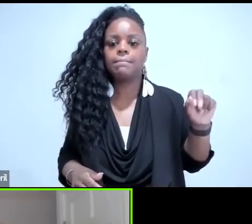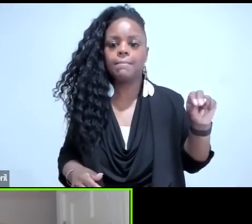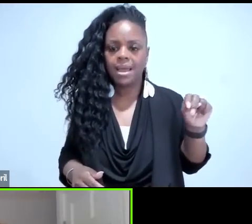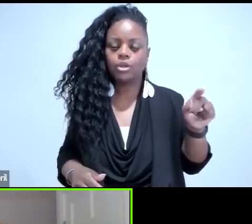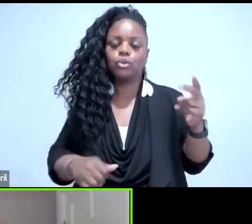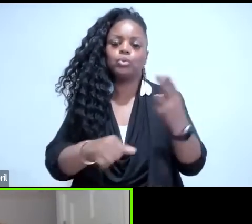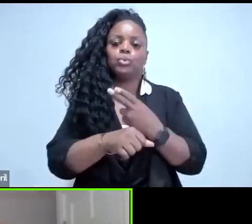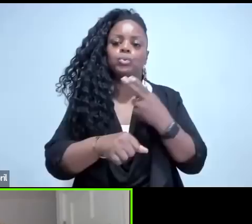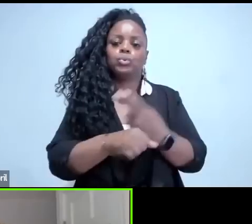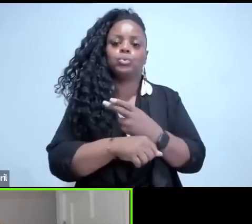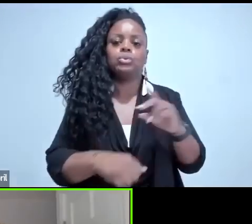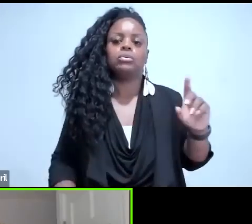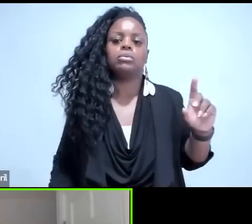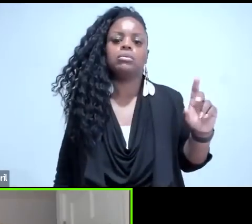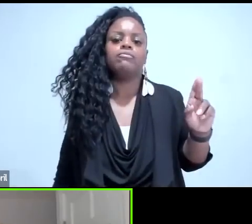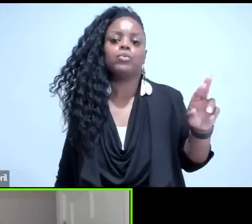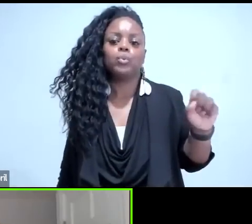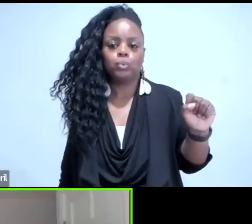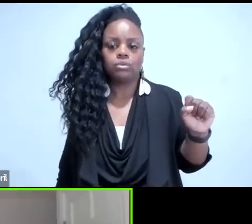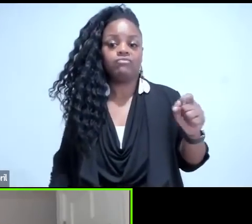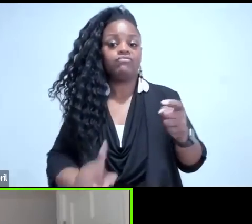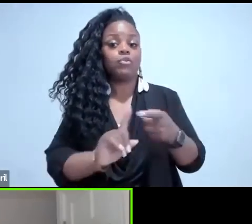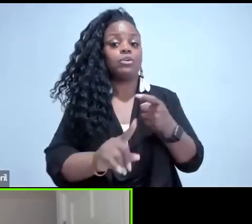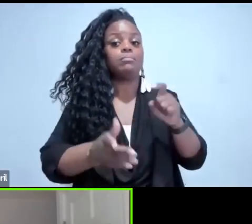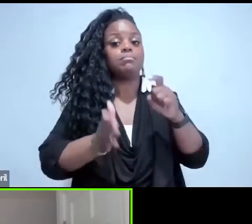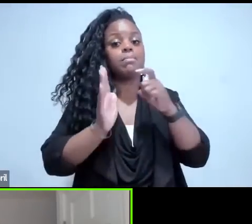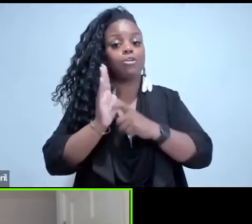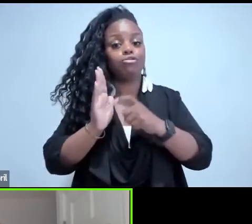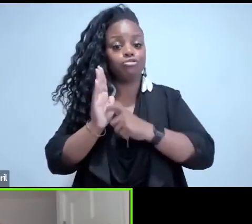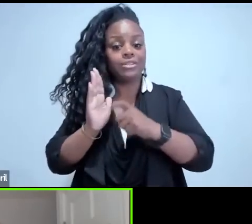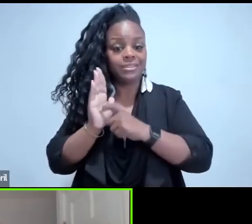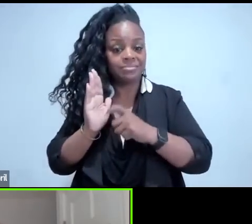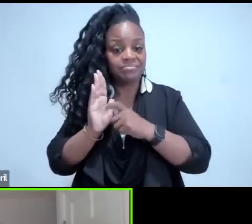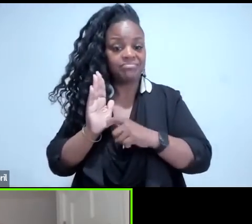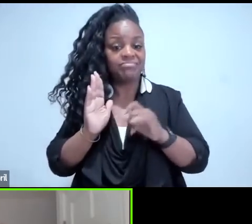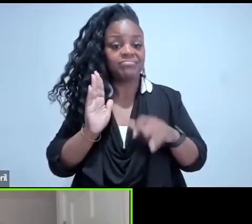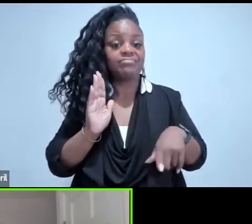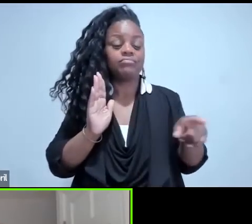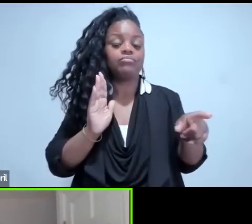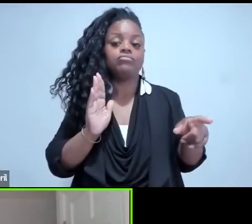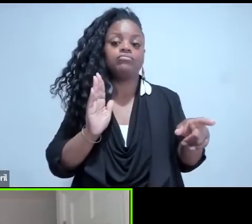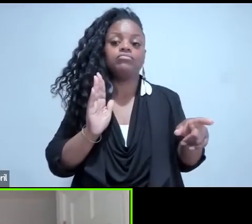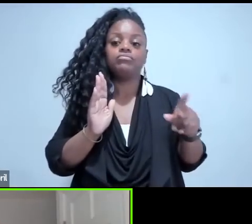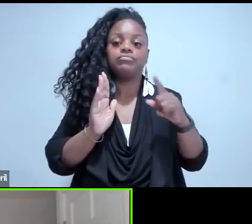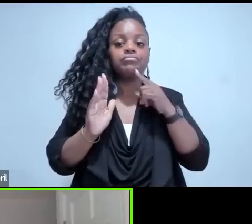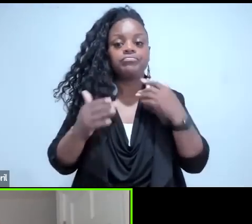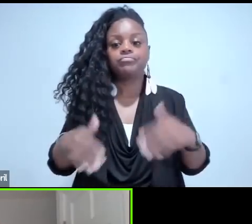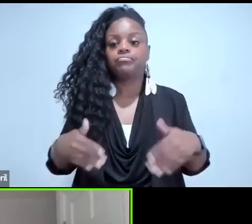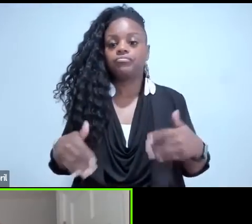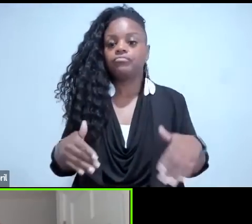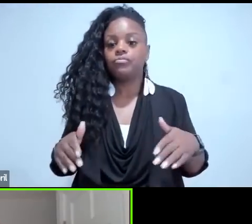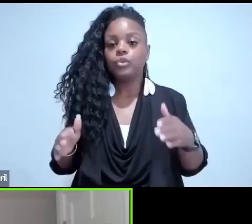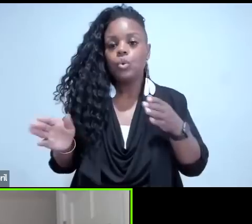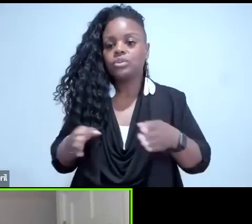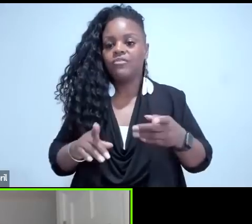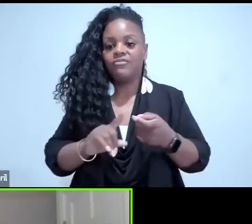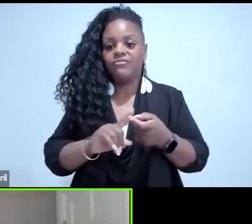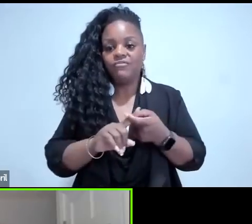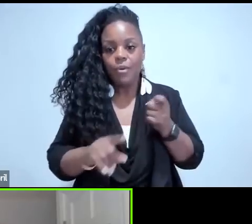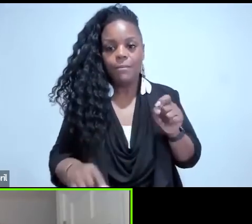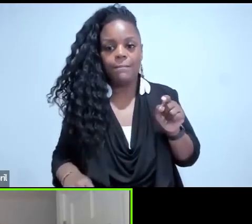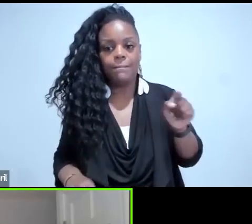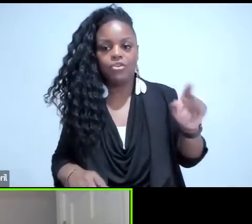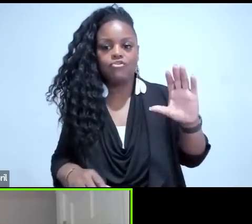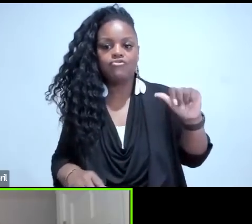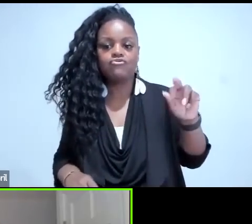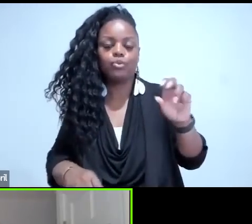organizers that organized steel workers, that hired organizers that organized auto workers. And they built